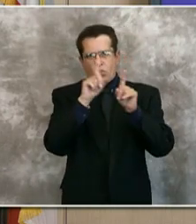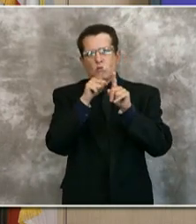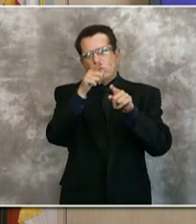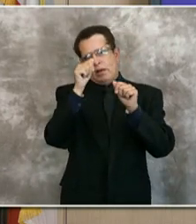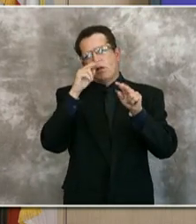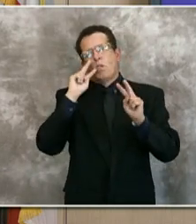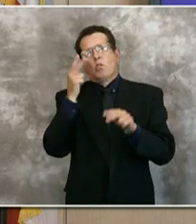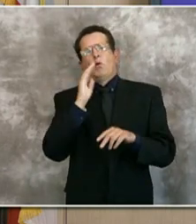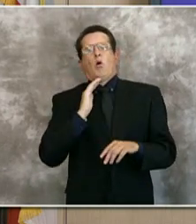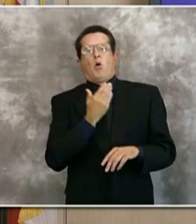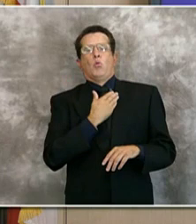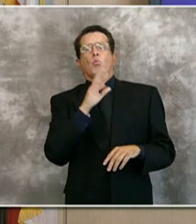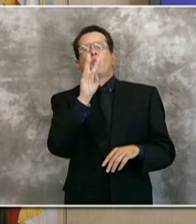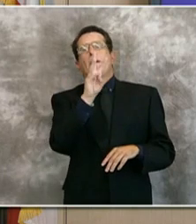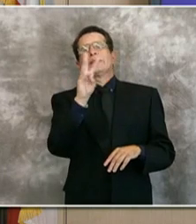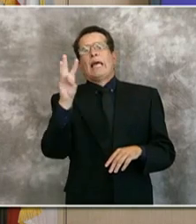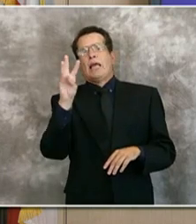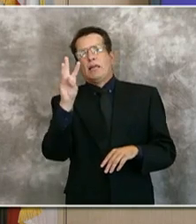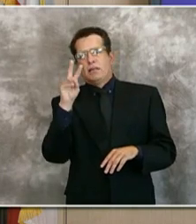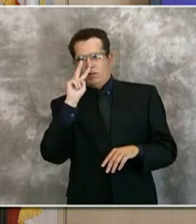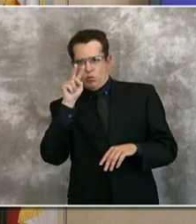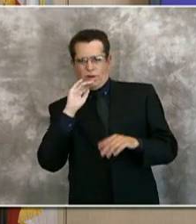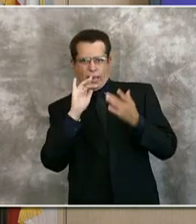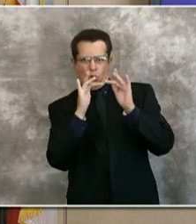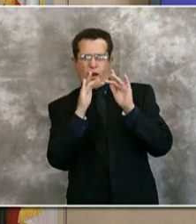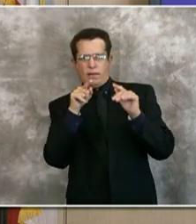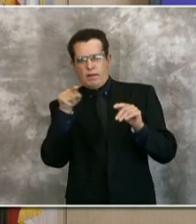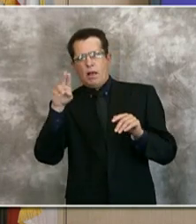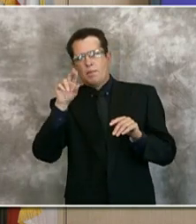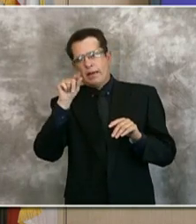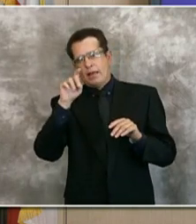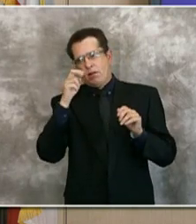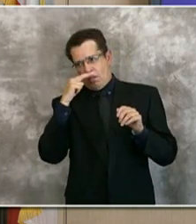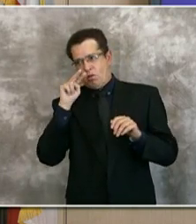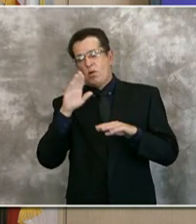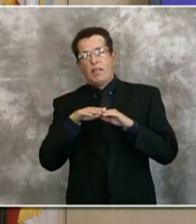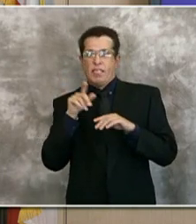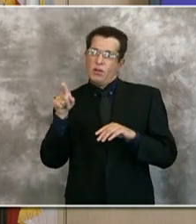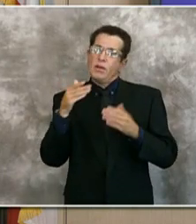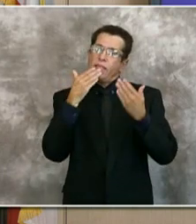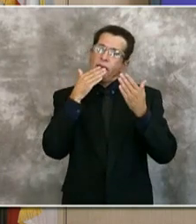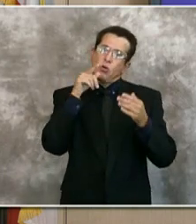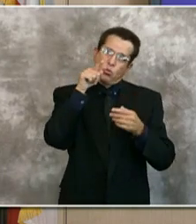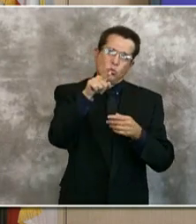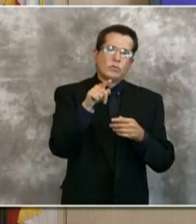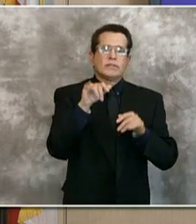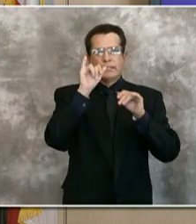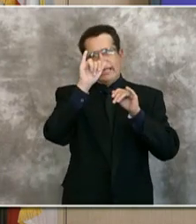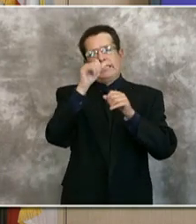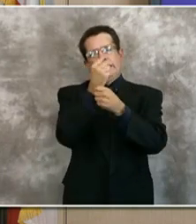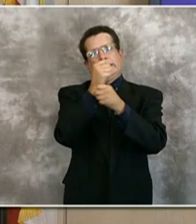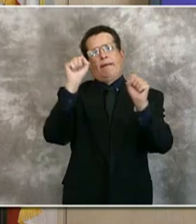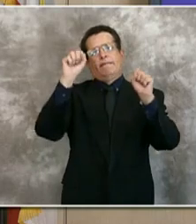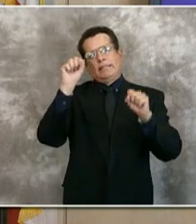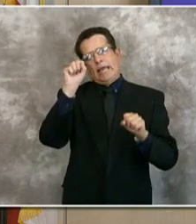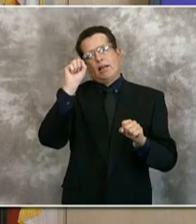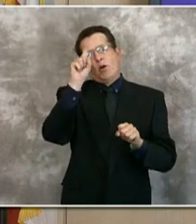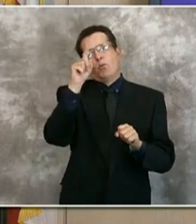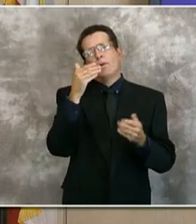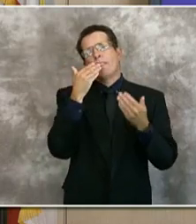our coronavirus website for updates. And again, thank you, and stay safe, San Diego. Thank you.